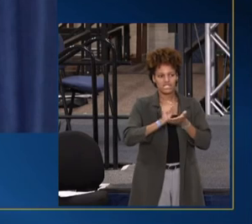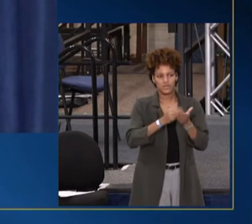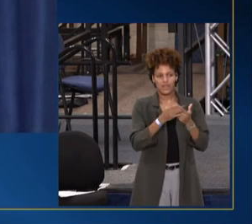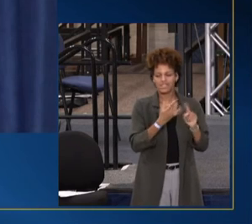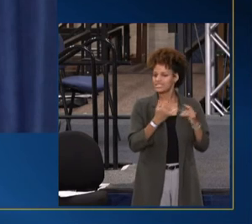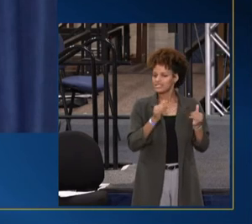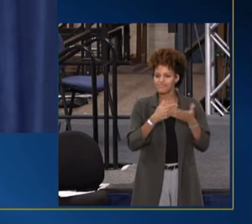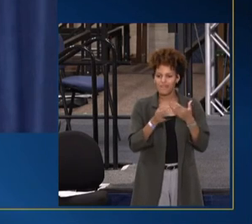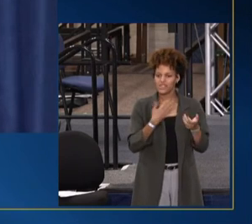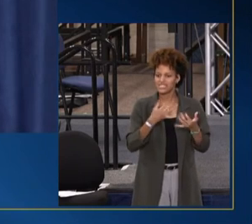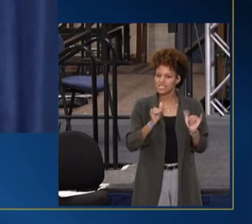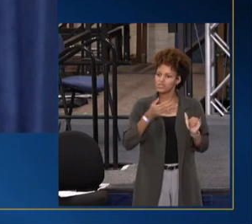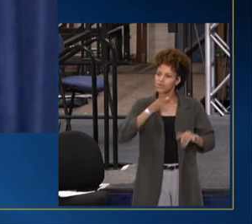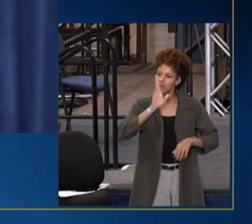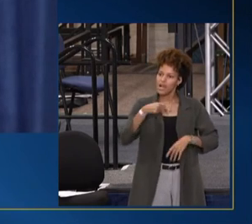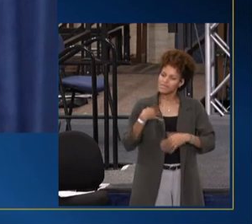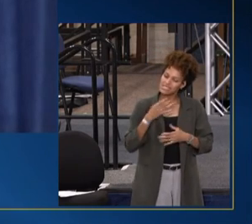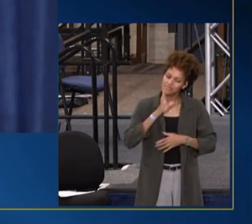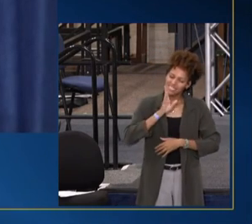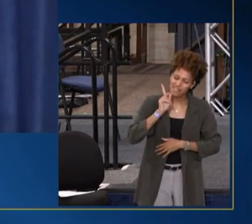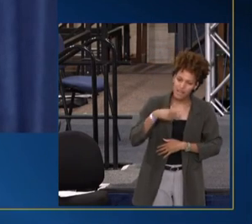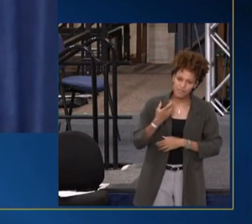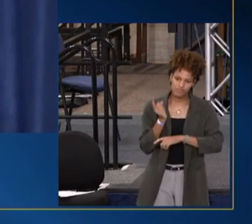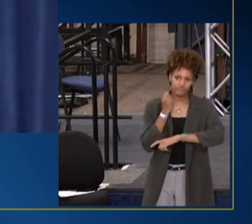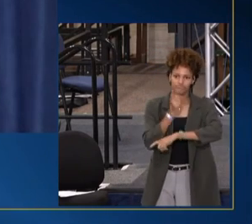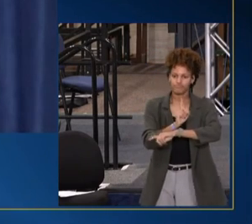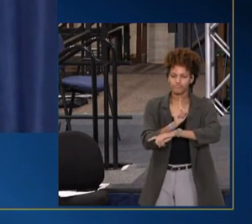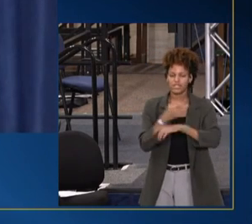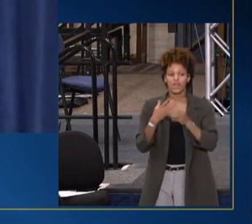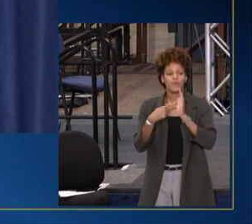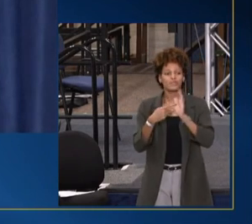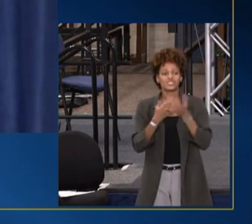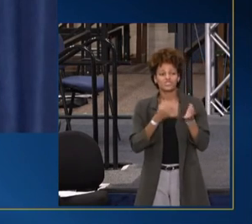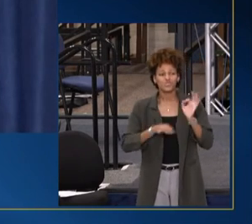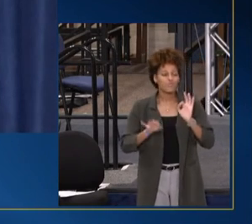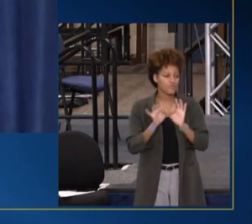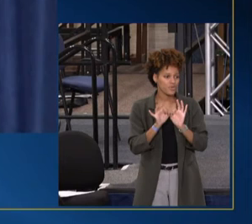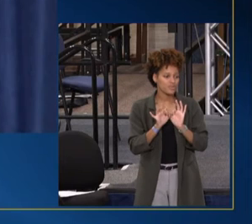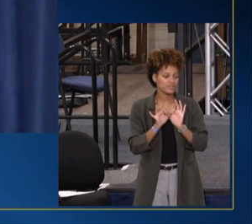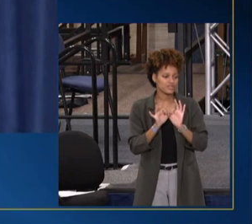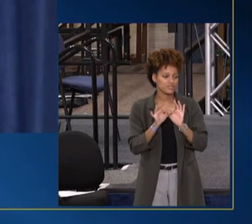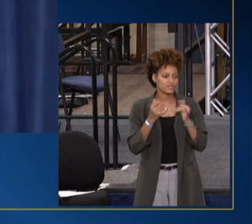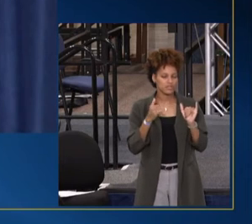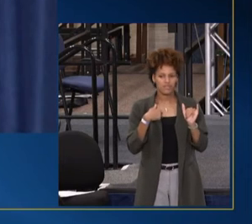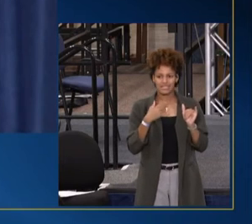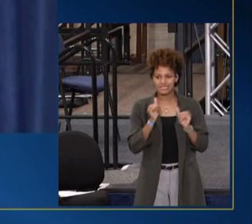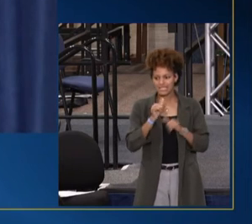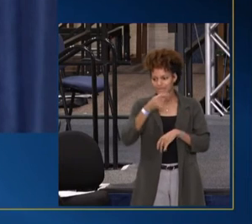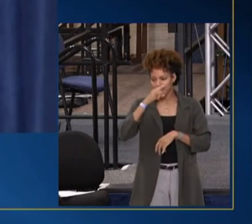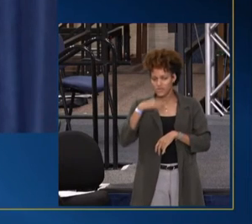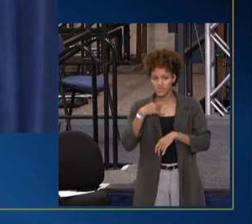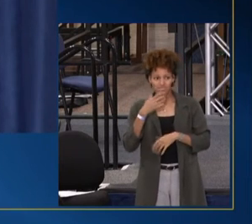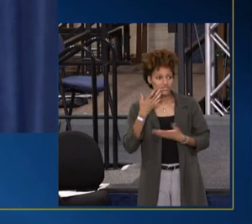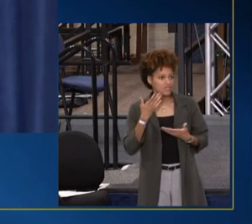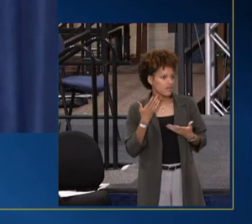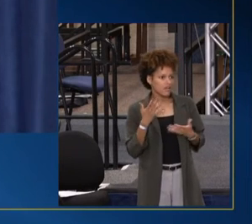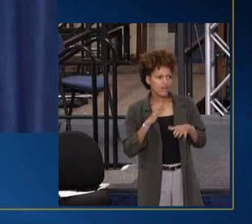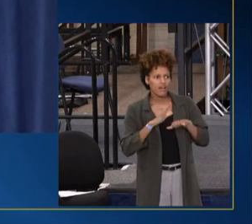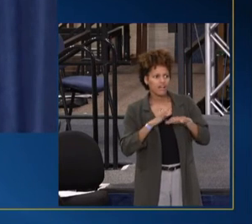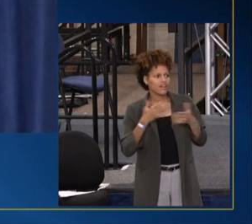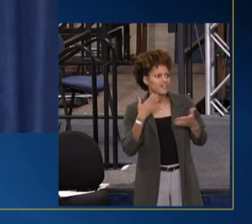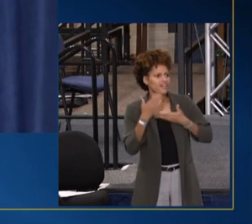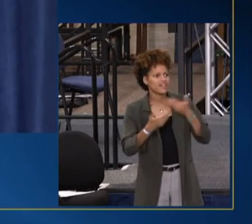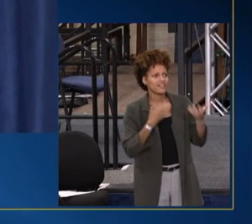up. And when we talk today about representation mattering, representation matters. That same kid who's calling out a bill by